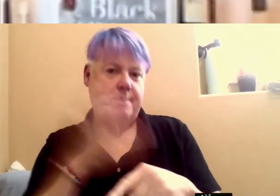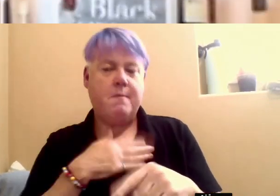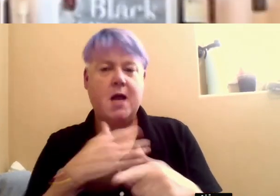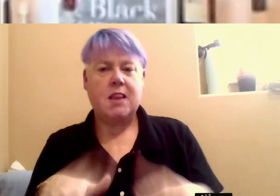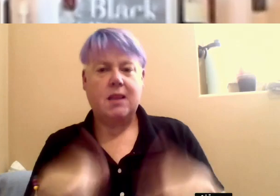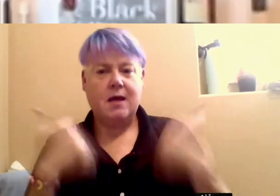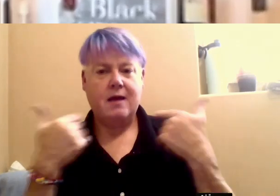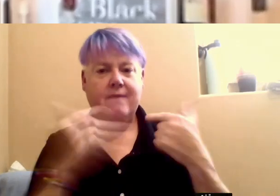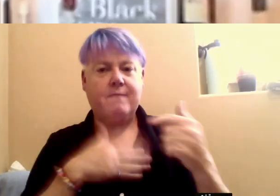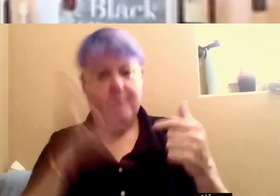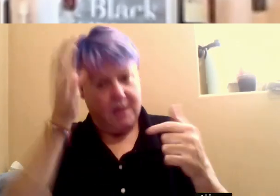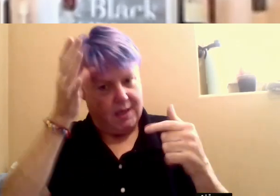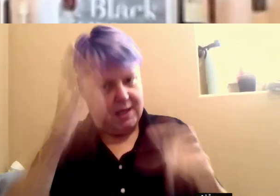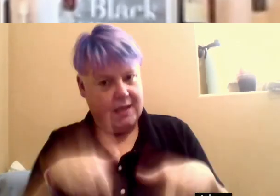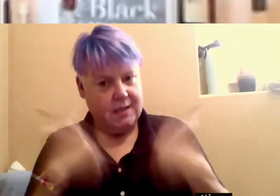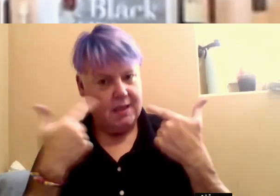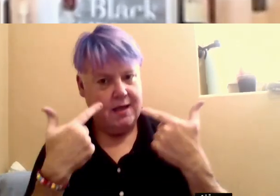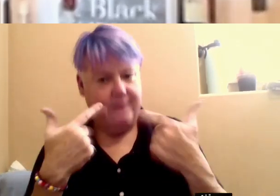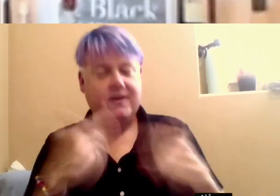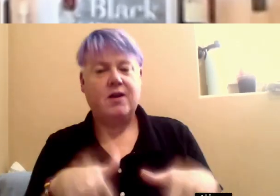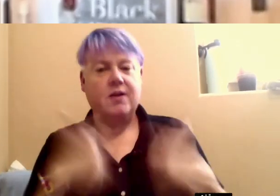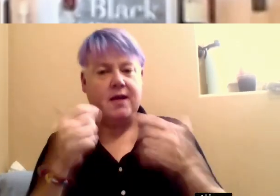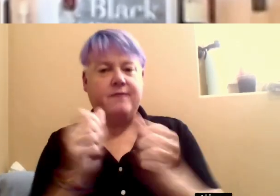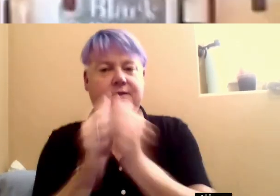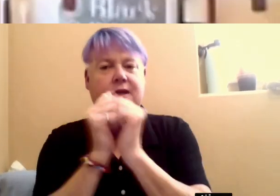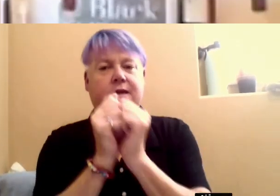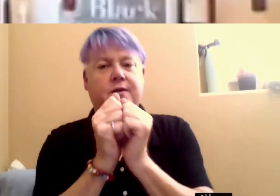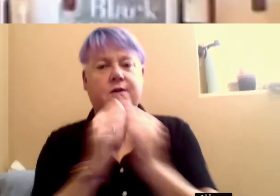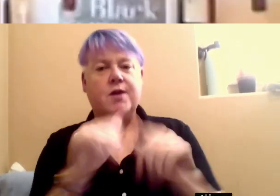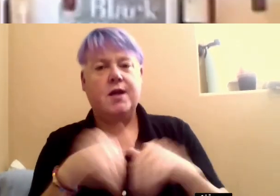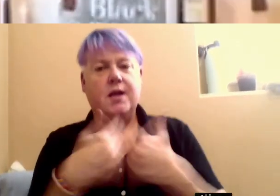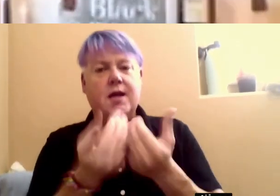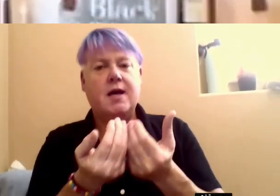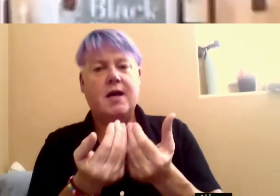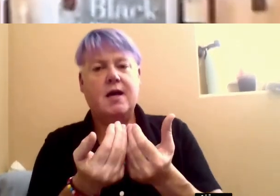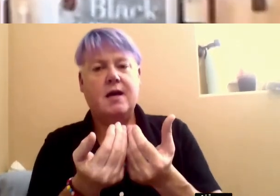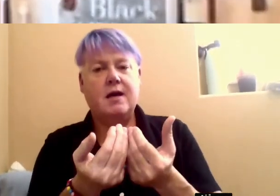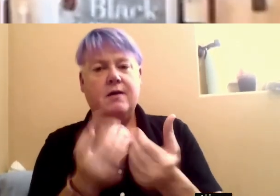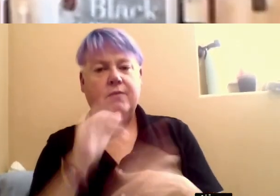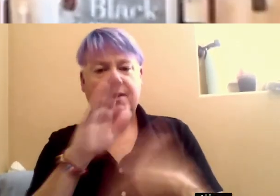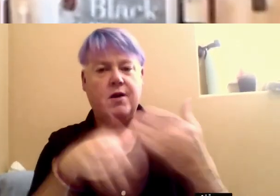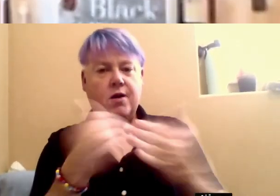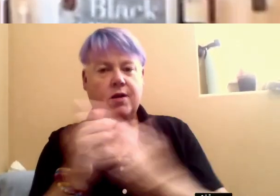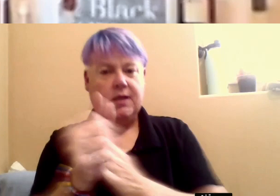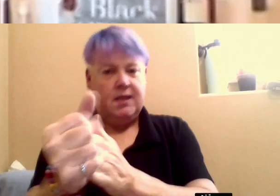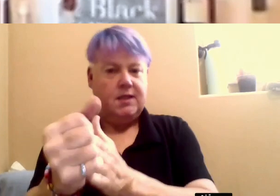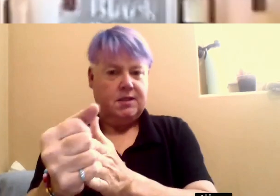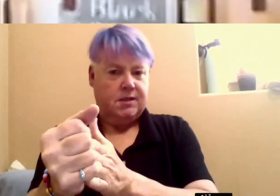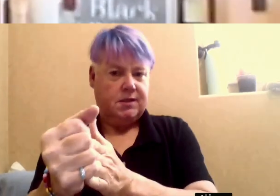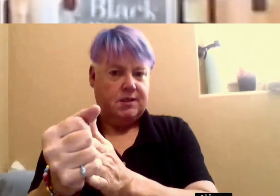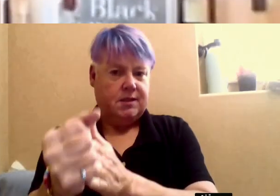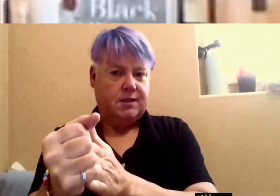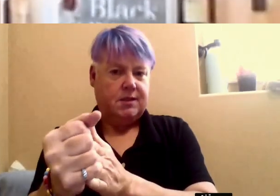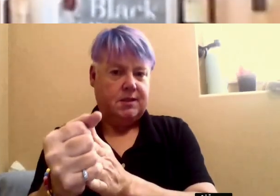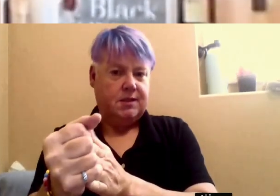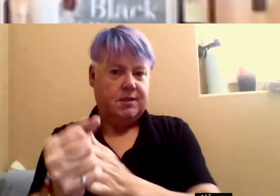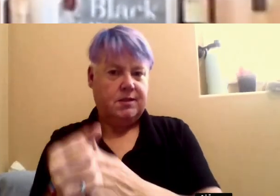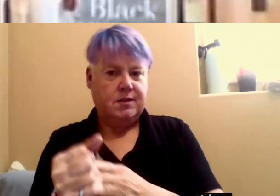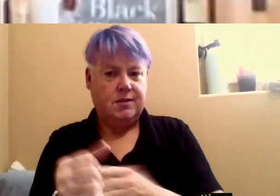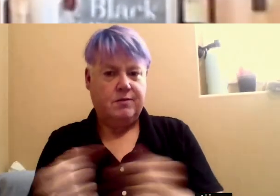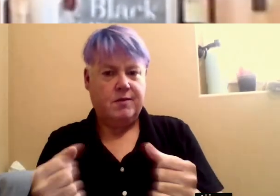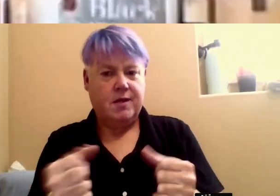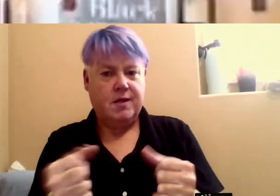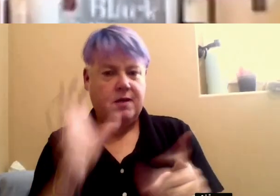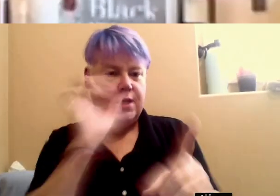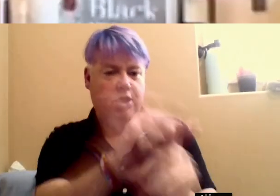dad's life, and our life together, and just how it kind of all leads towards the trap line. So it's kind of like all